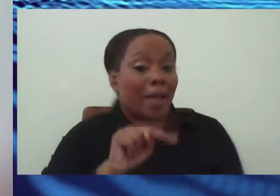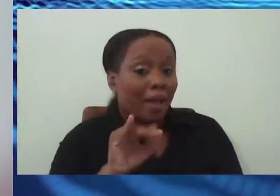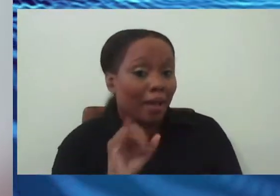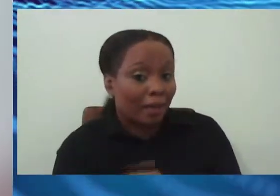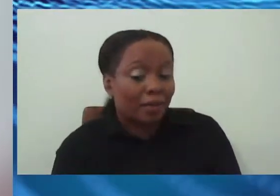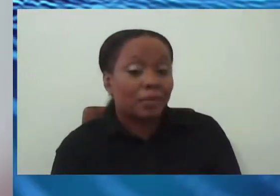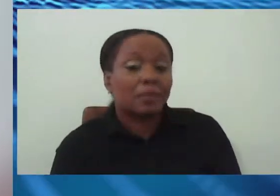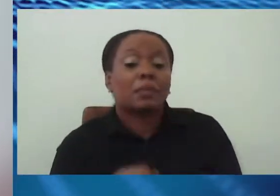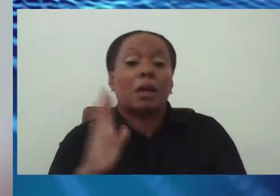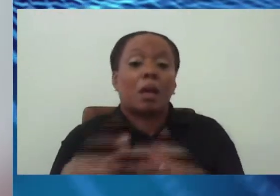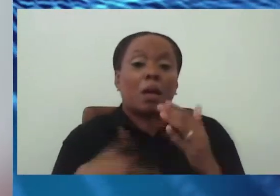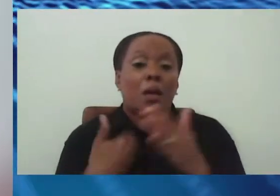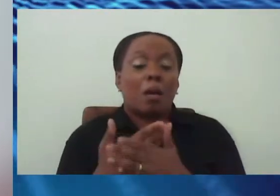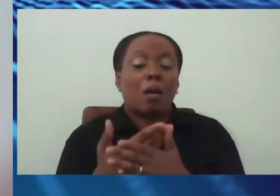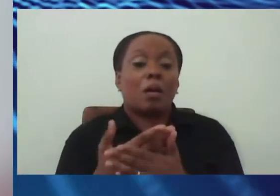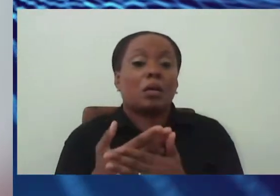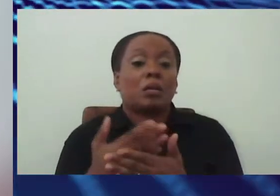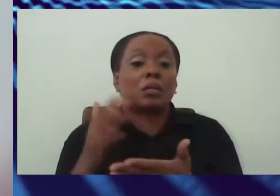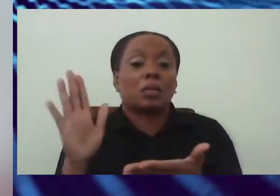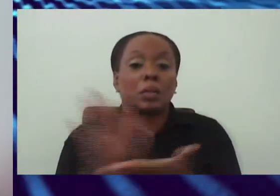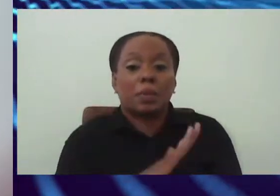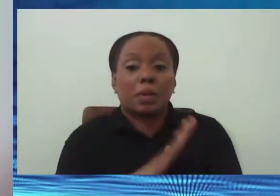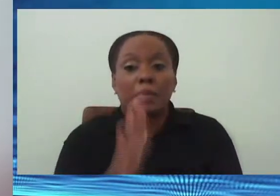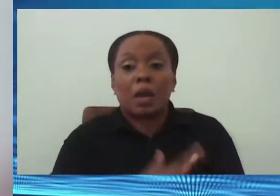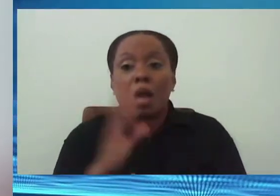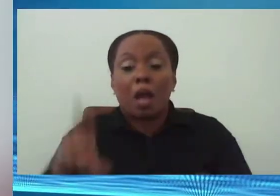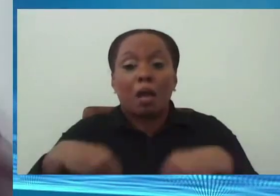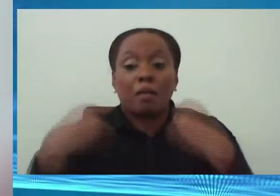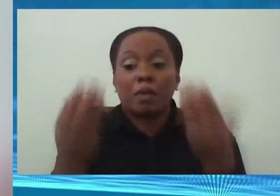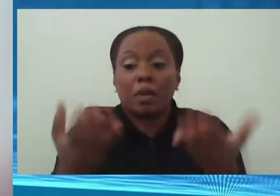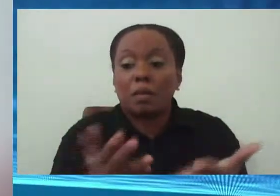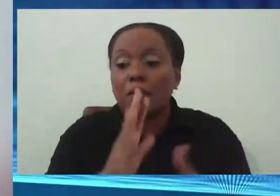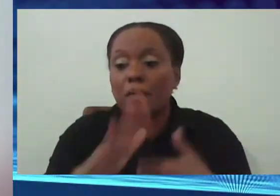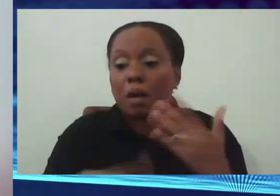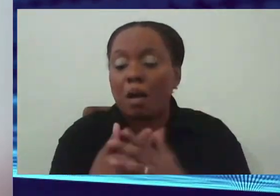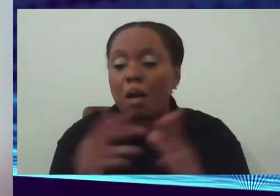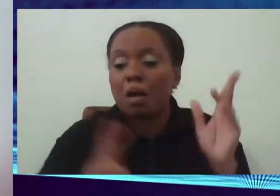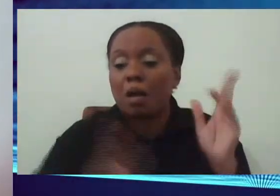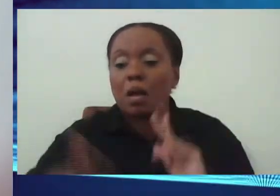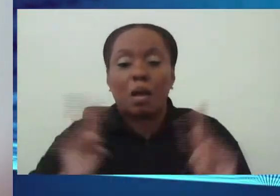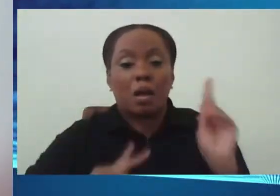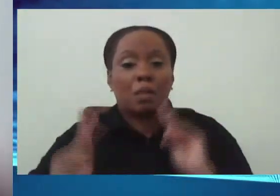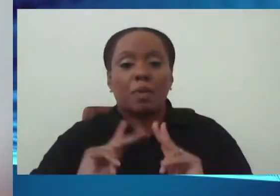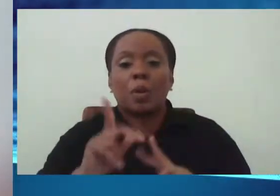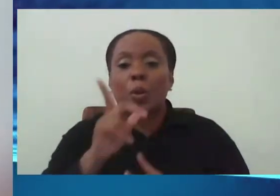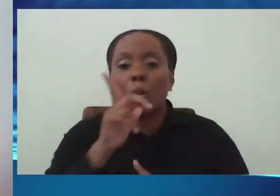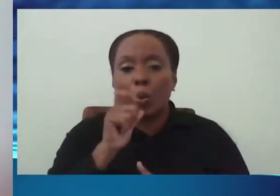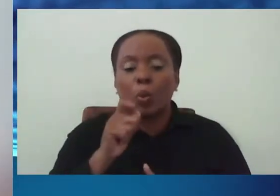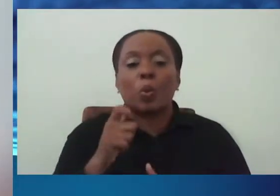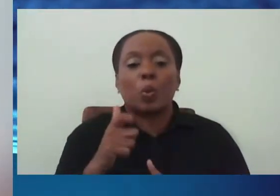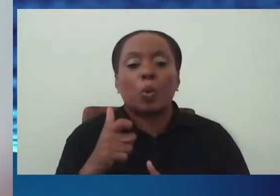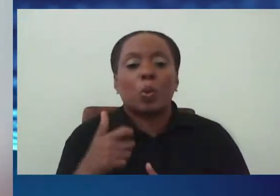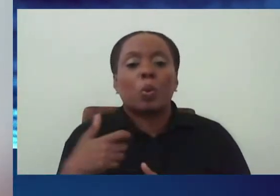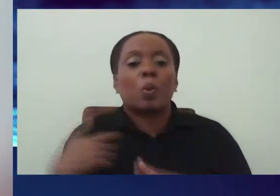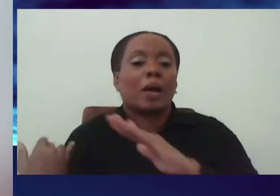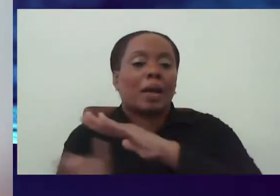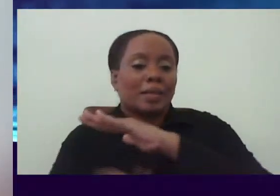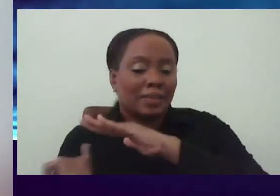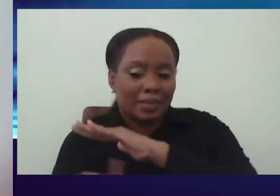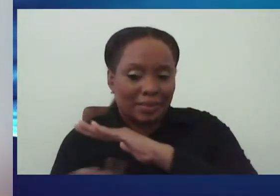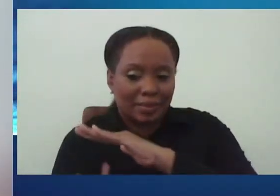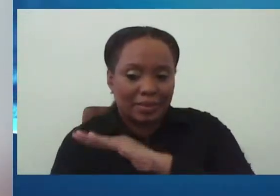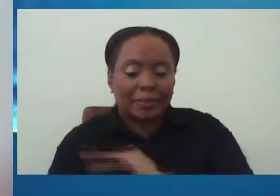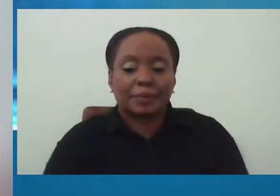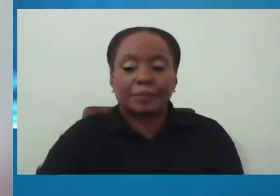up-to-date documentation is available for all persons who have been in who have been in isolation, so